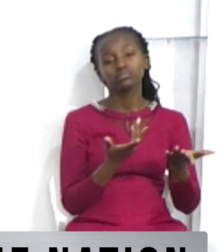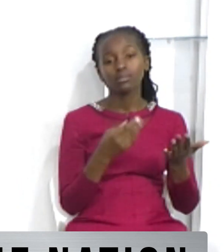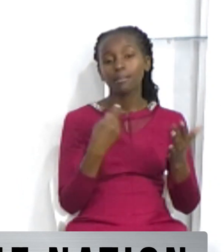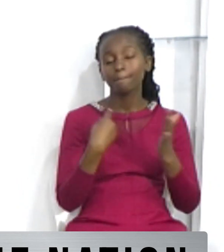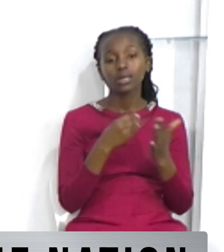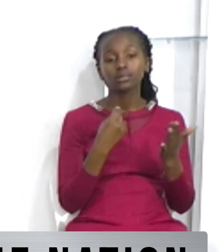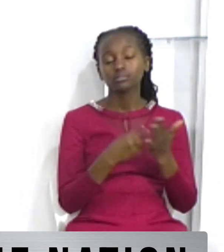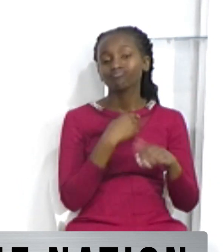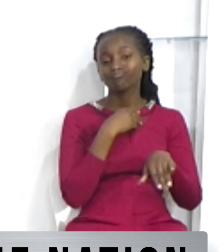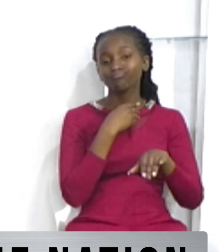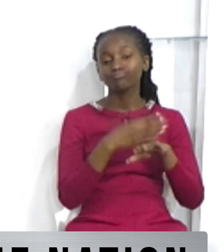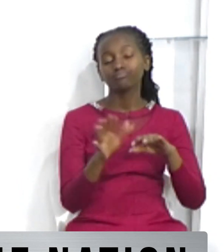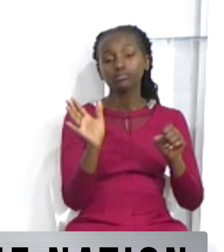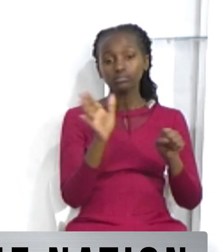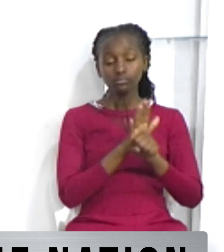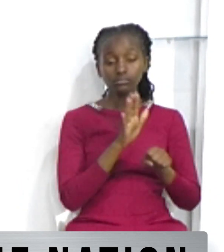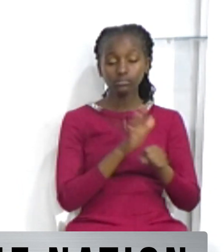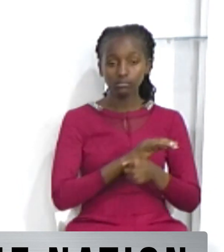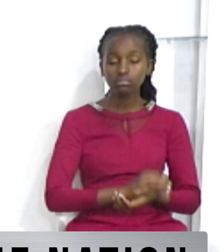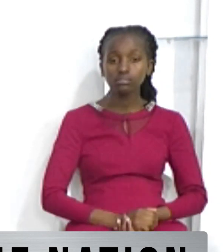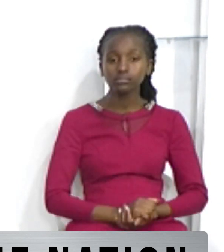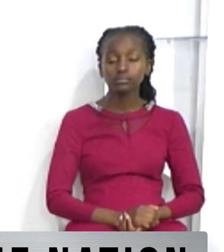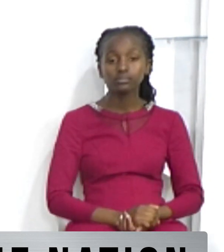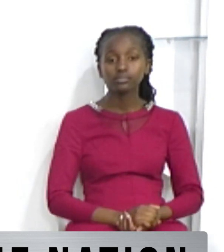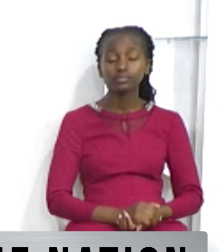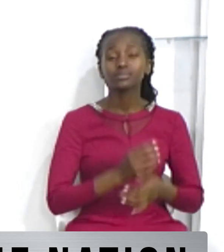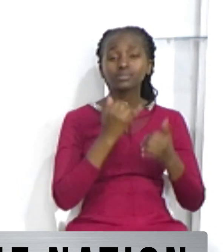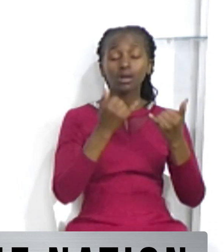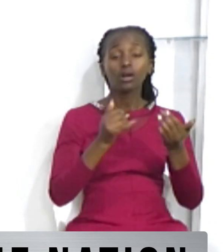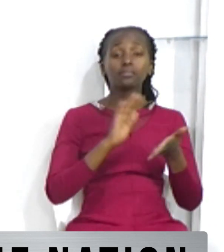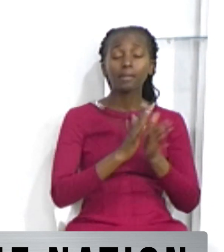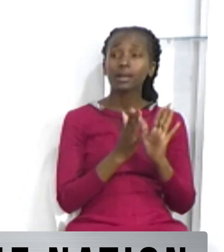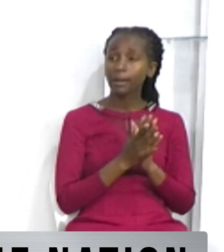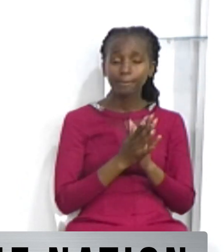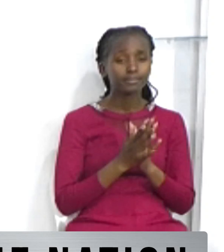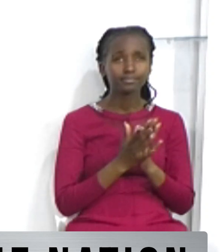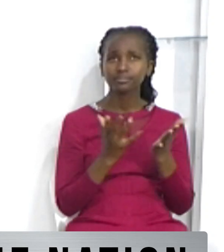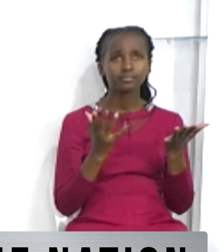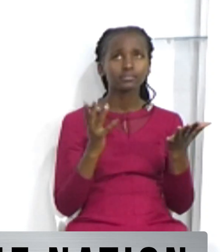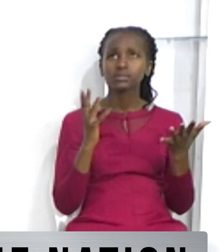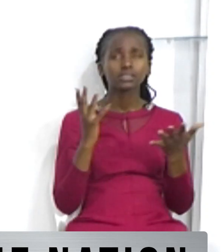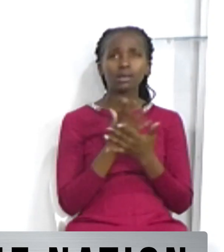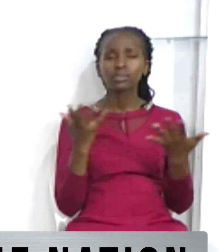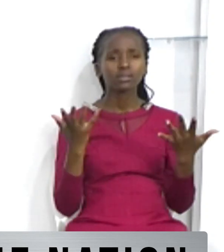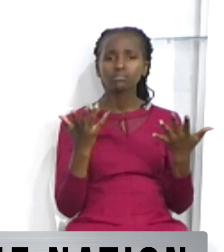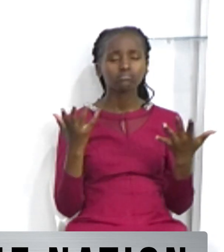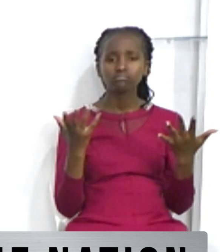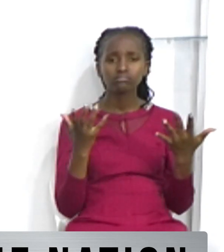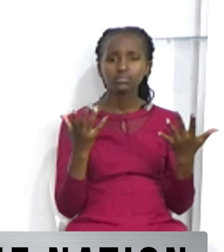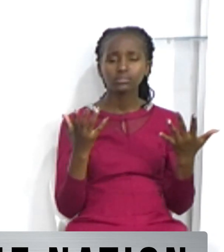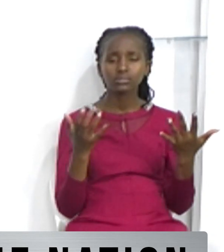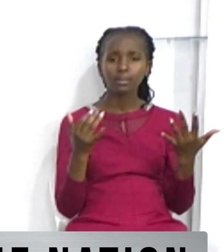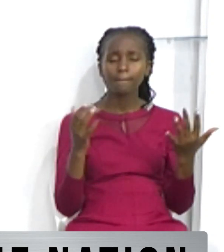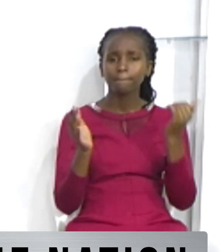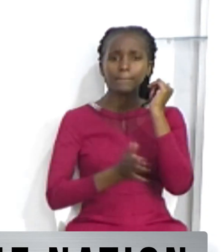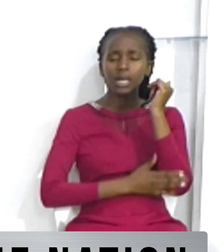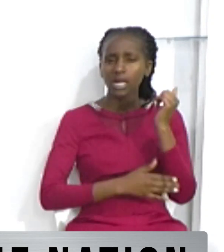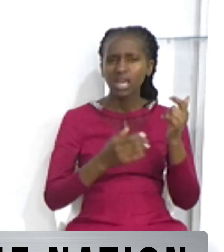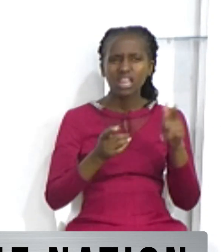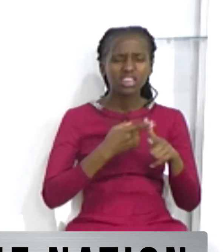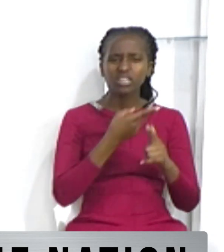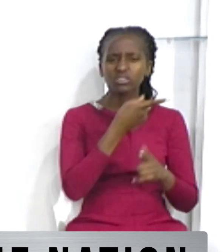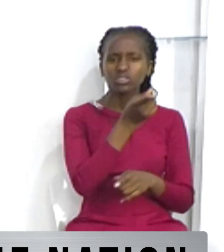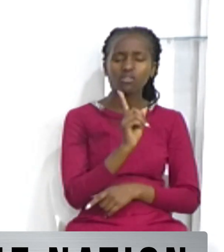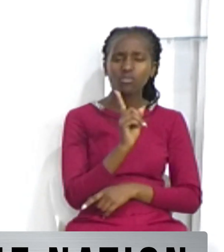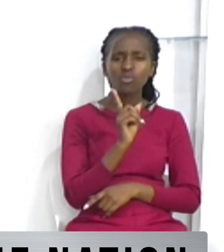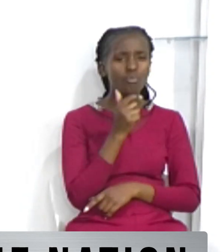which is it's becoming it's a ghost, and sometimes you wonder, where did